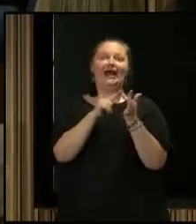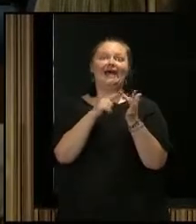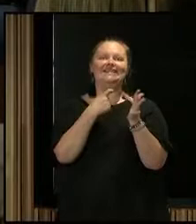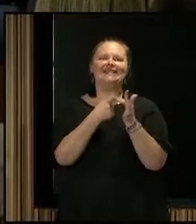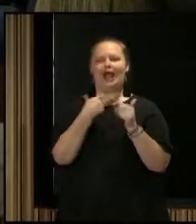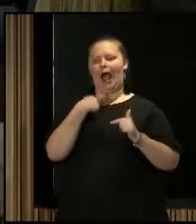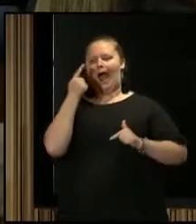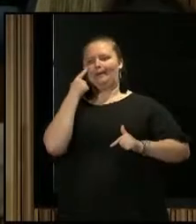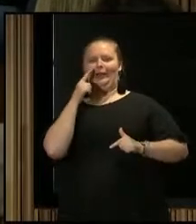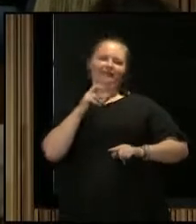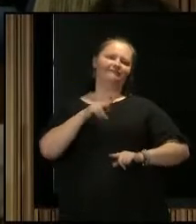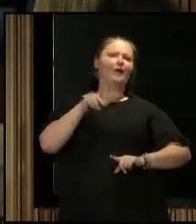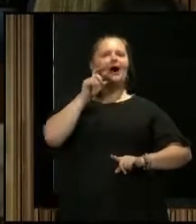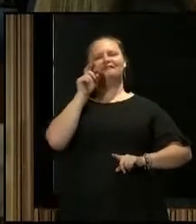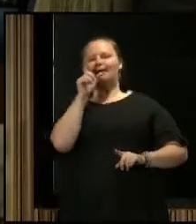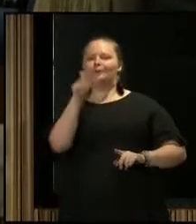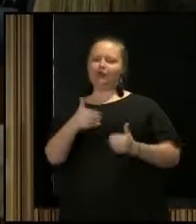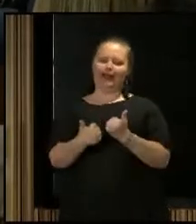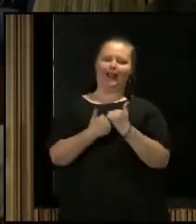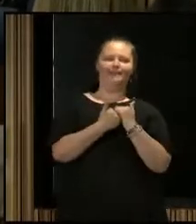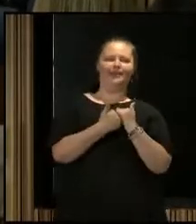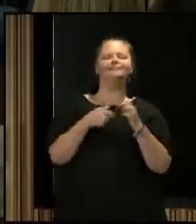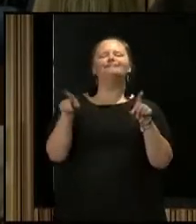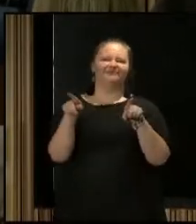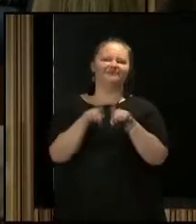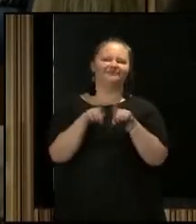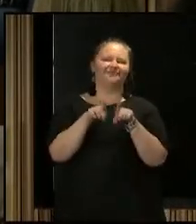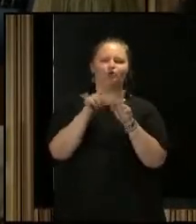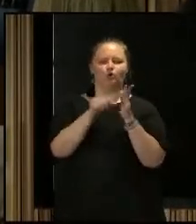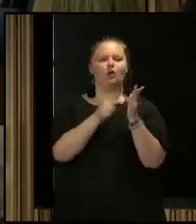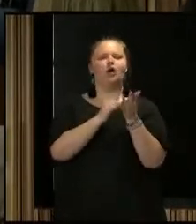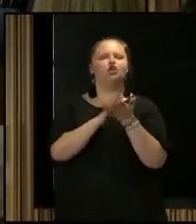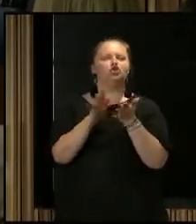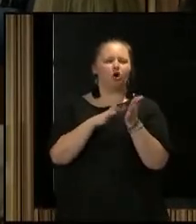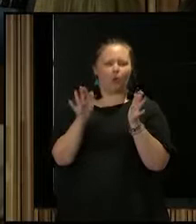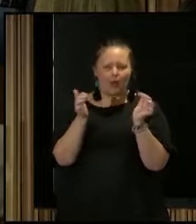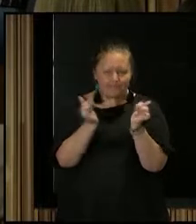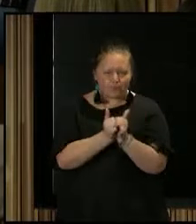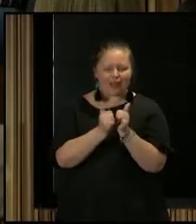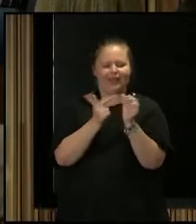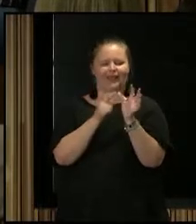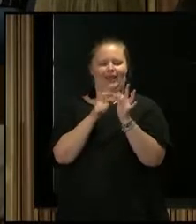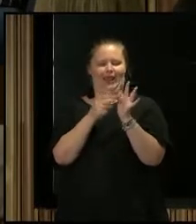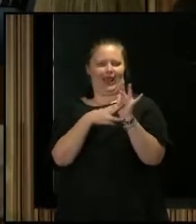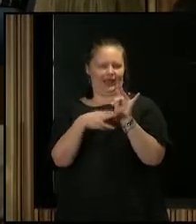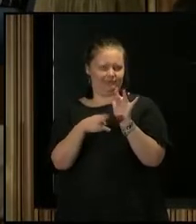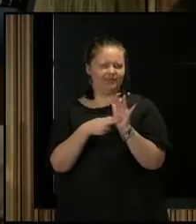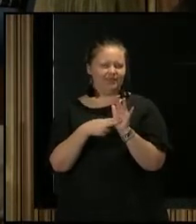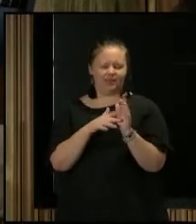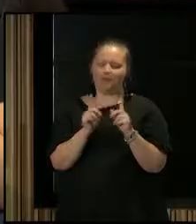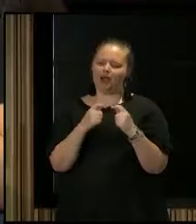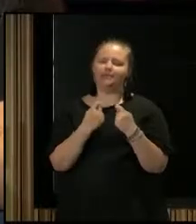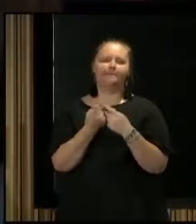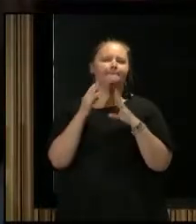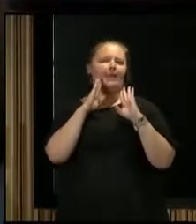to help me with lots of things. And so then I've also got John, who does all of our booking and admin stuff. The team is amazing. And it really, I